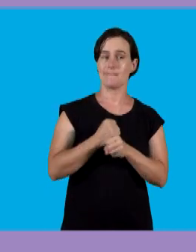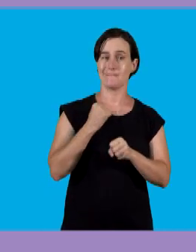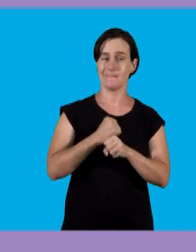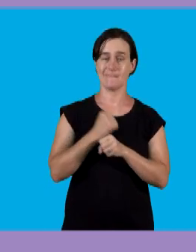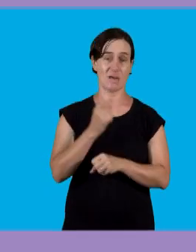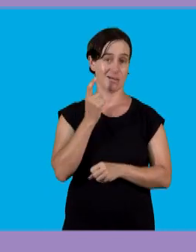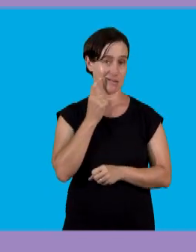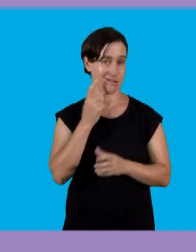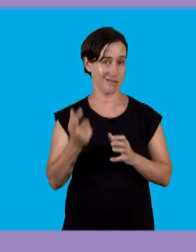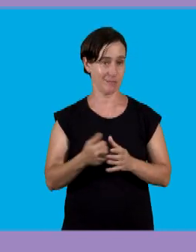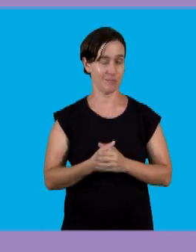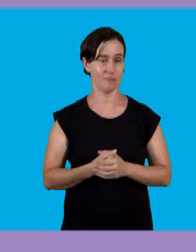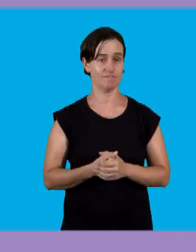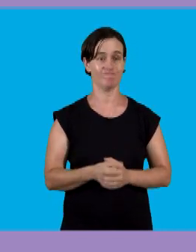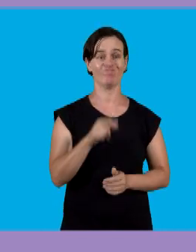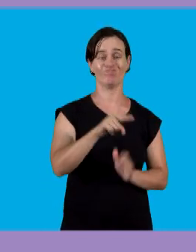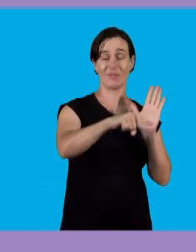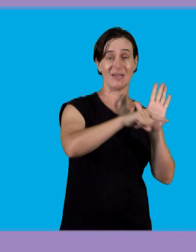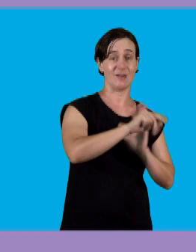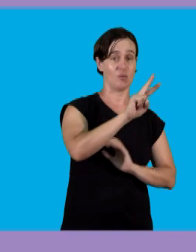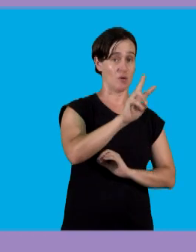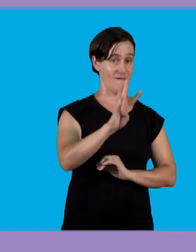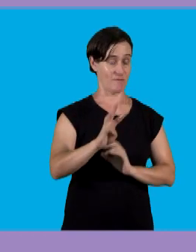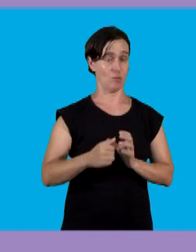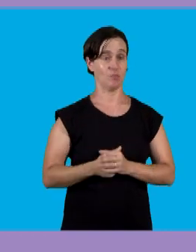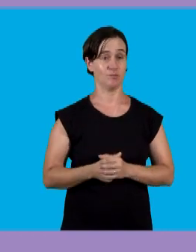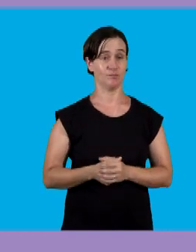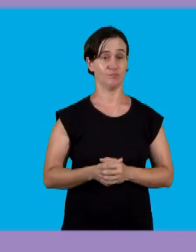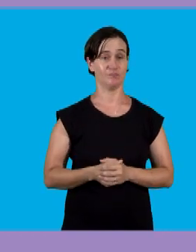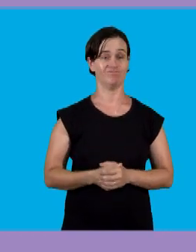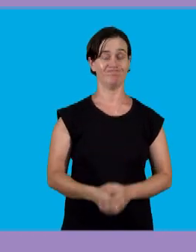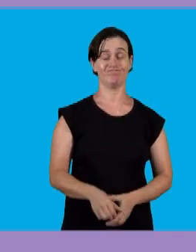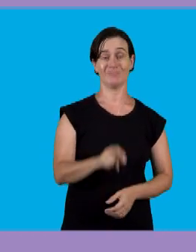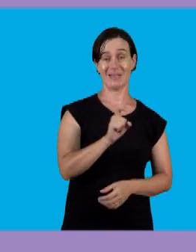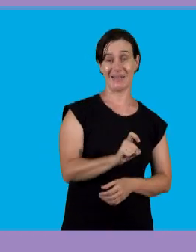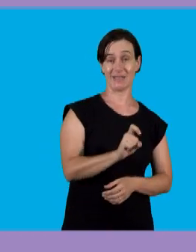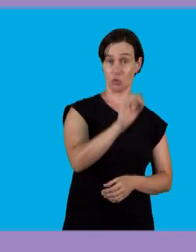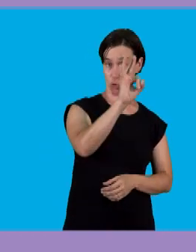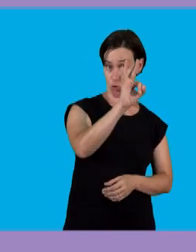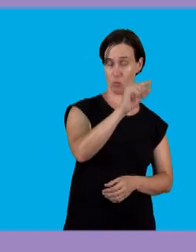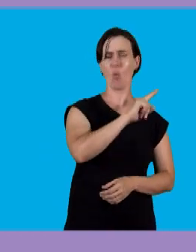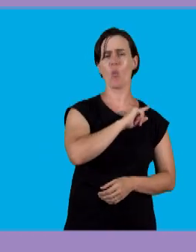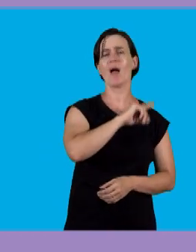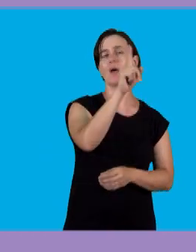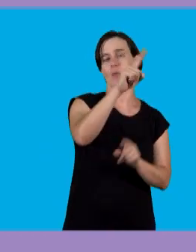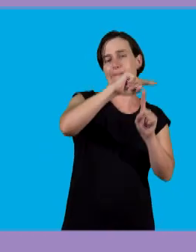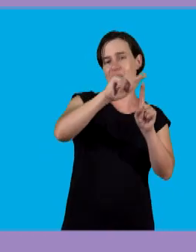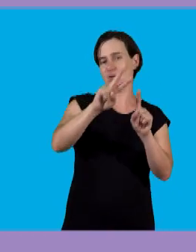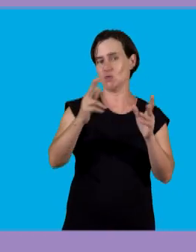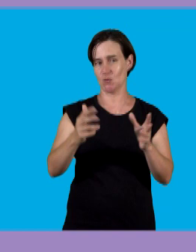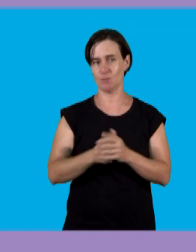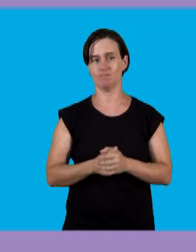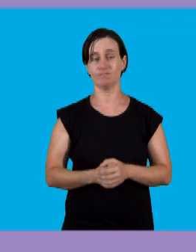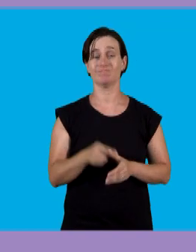answer. We are going to have a negative 24, and here we have an x cubed because of that 1 plus